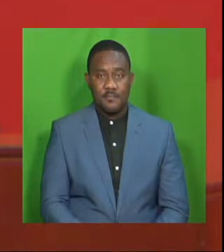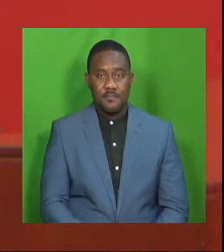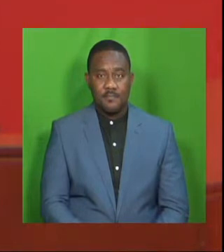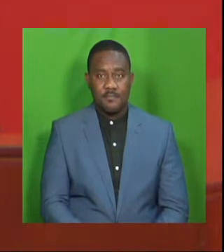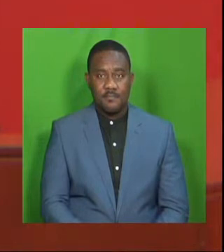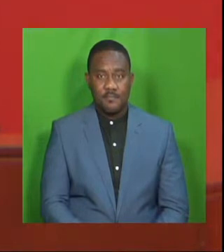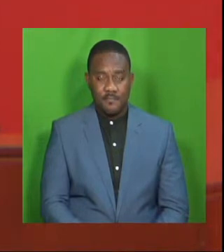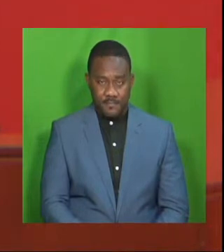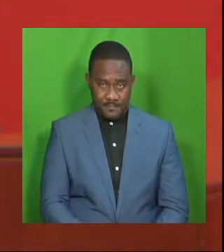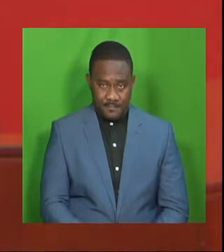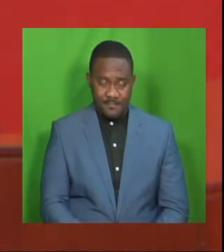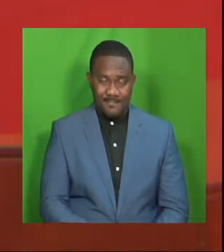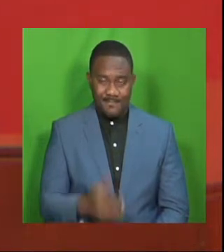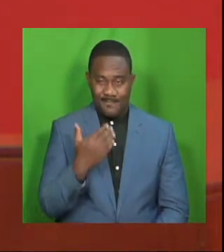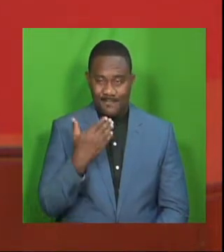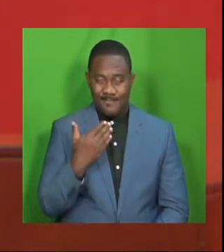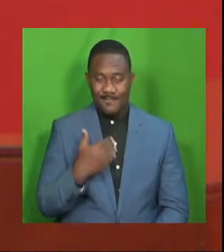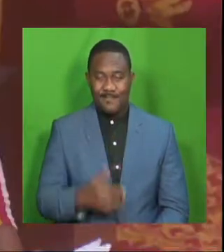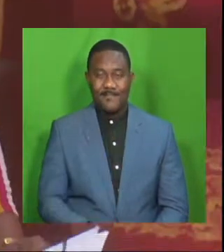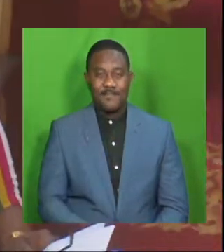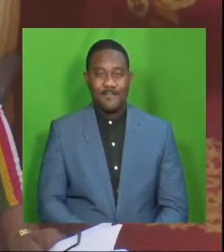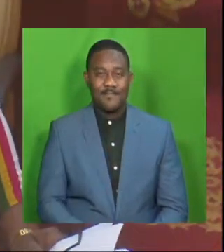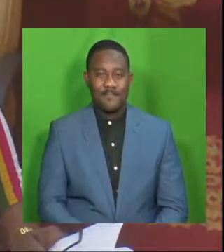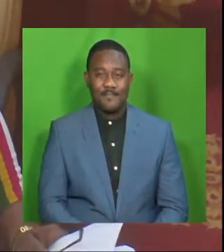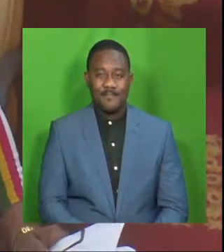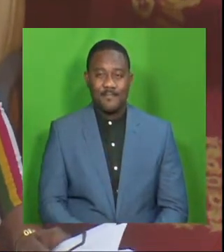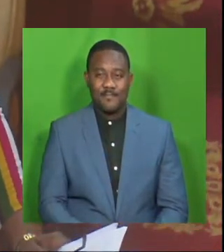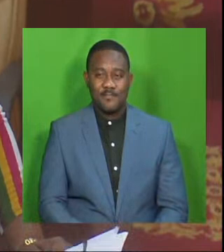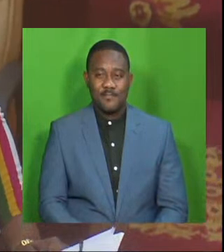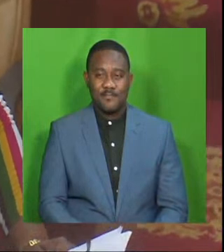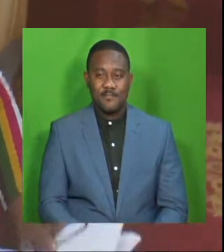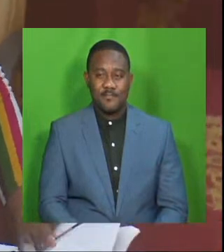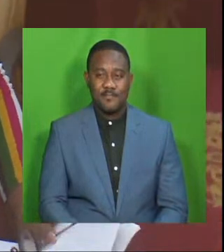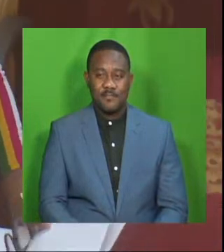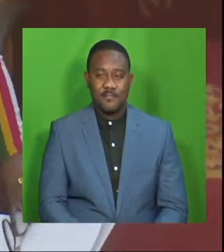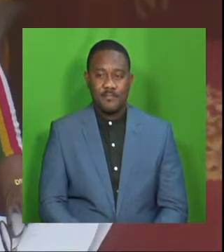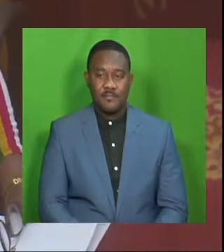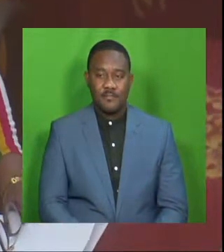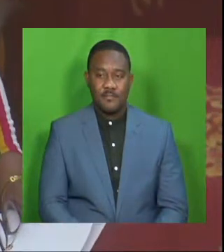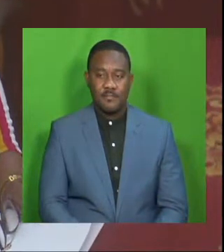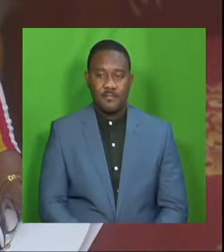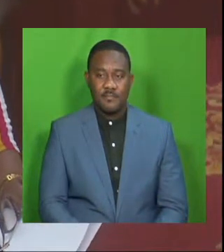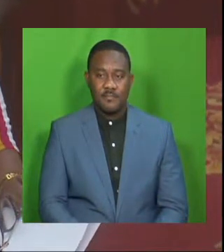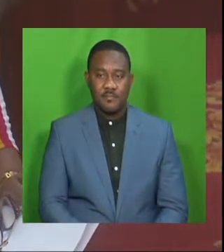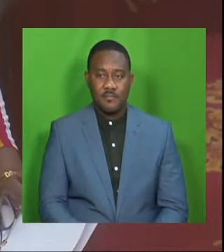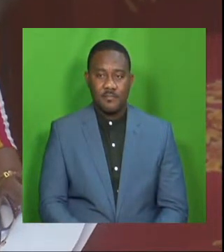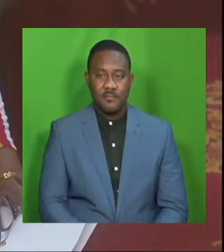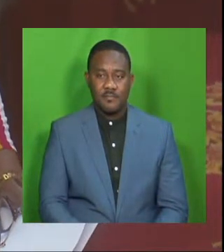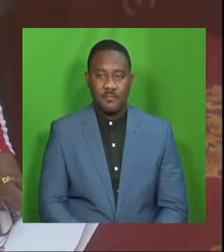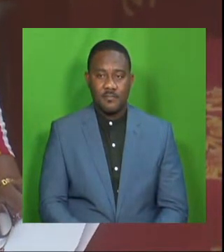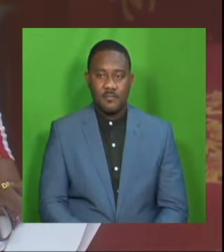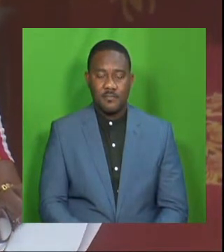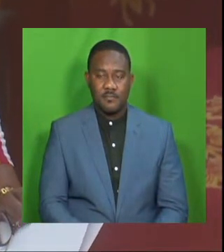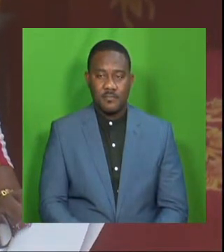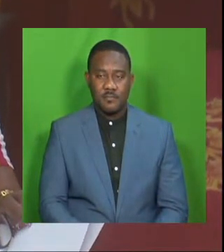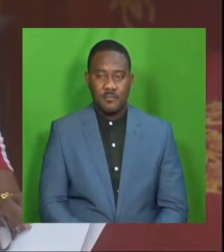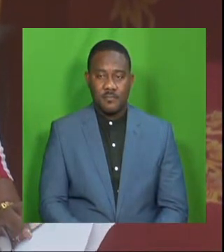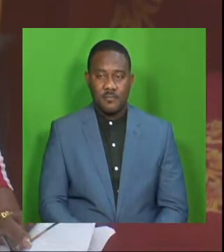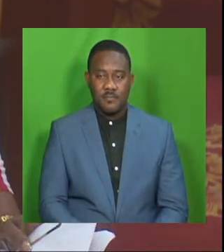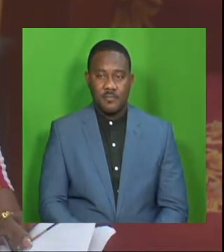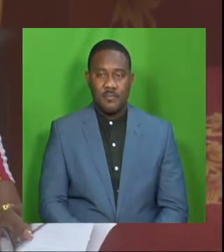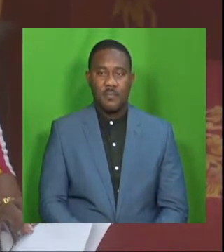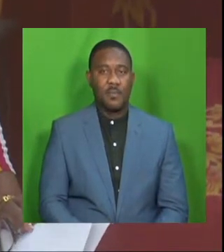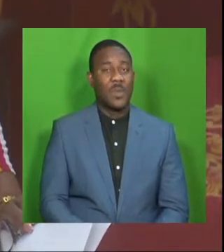Thank you, Mr. Speaker. Mr. Speaker, we have now given more support than